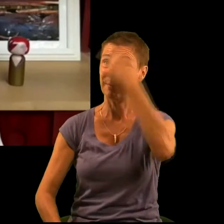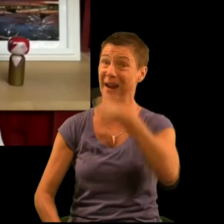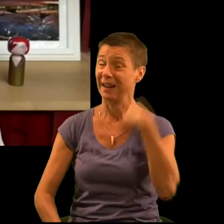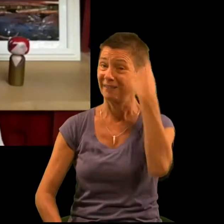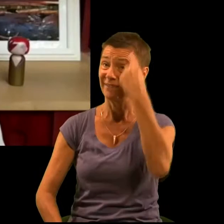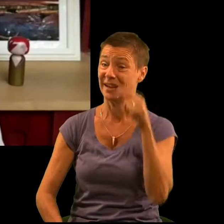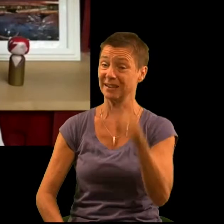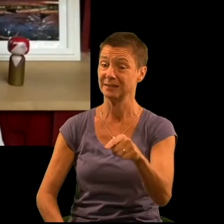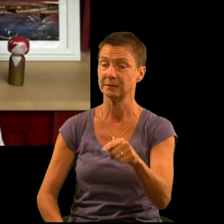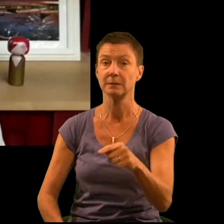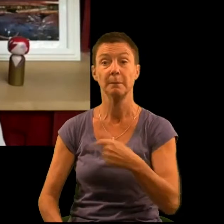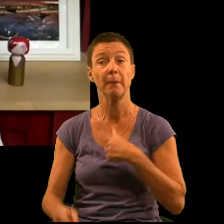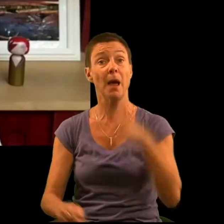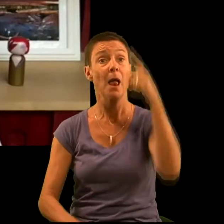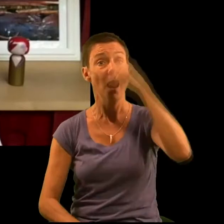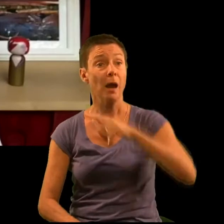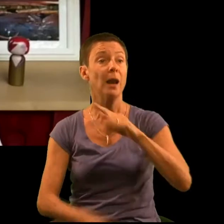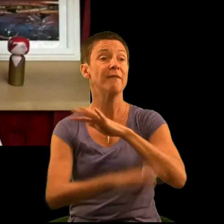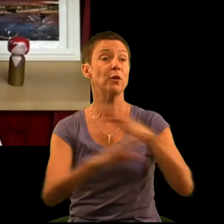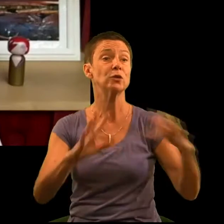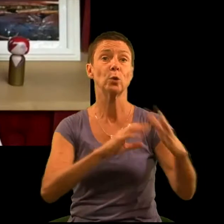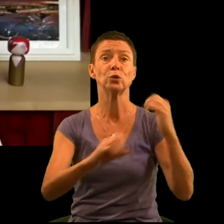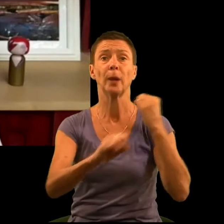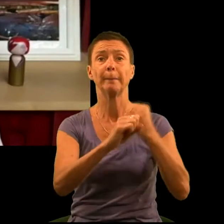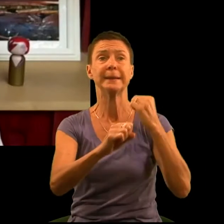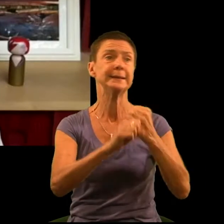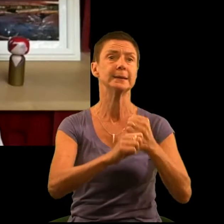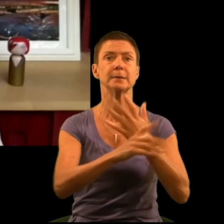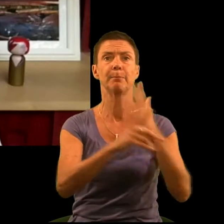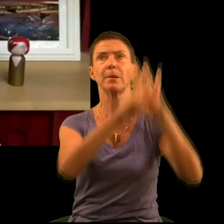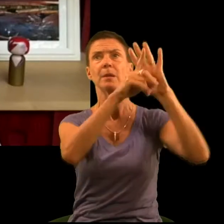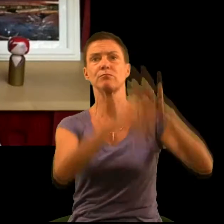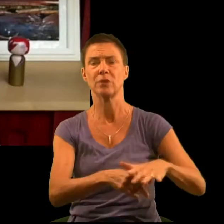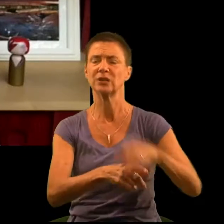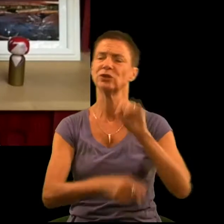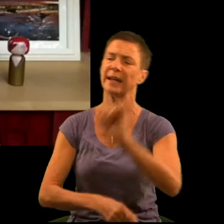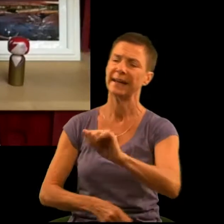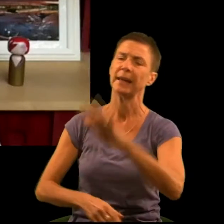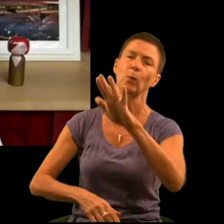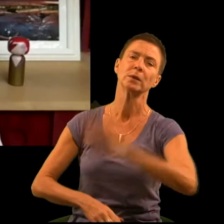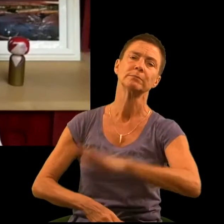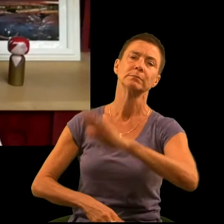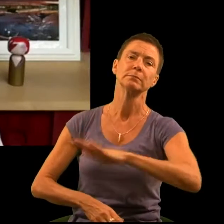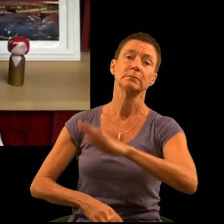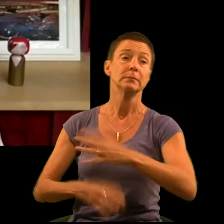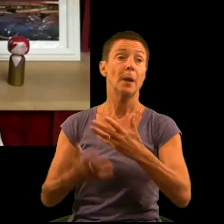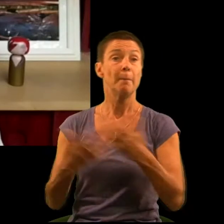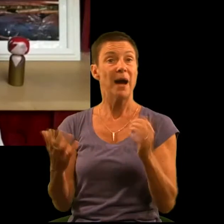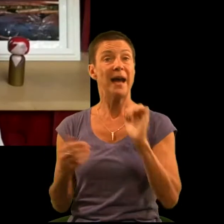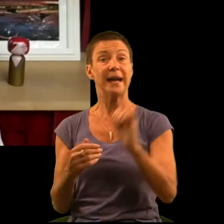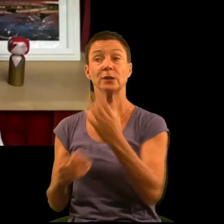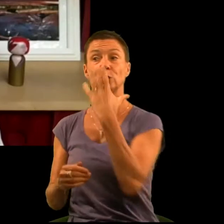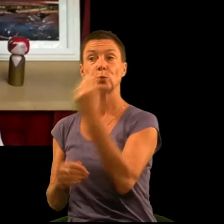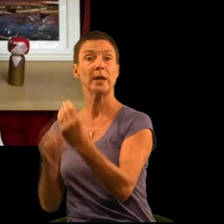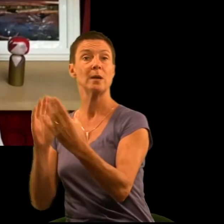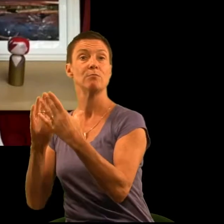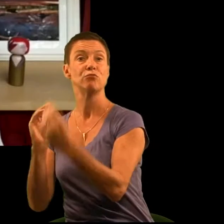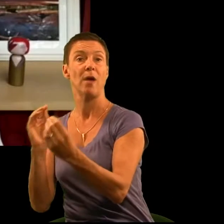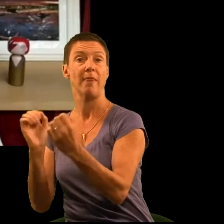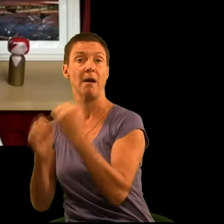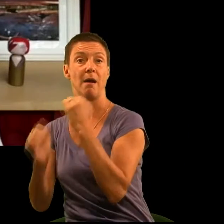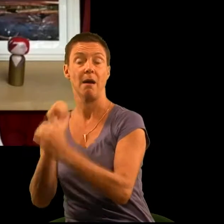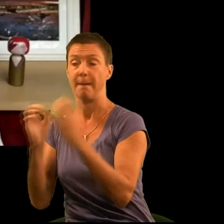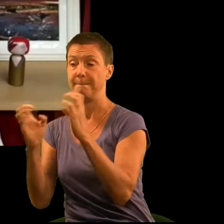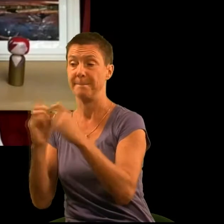bunch. Fortunately for social media's blood pressure, Miles' acerbic nature was tempered somewhat by the presence of his twin brother Beckett,